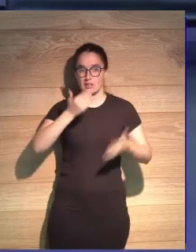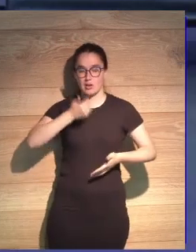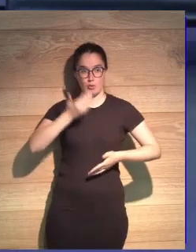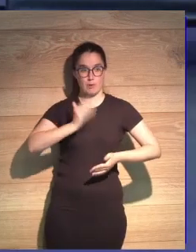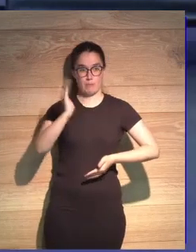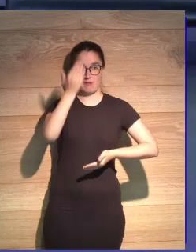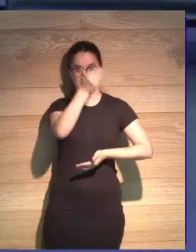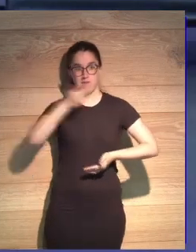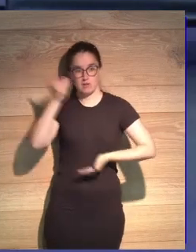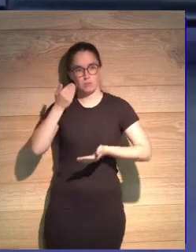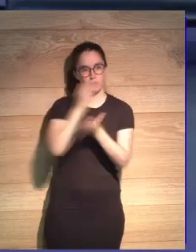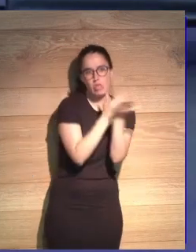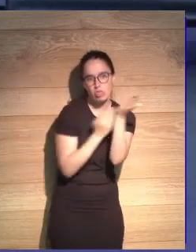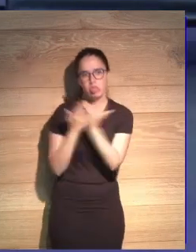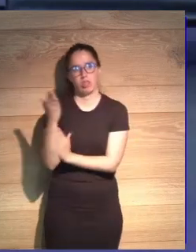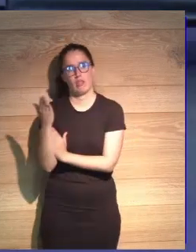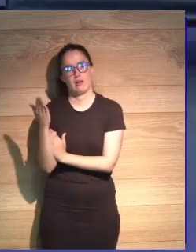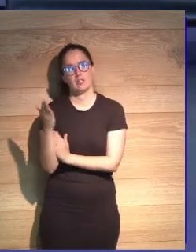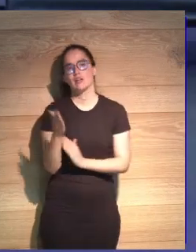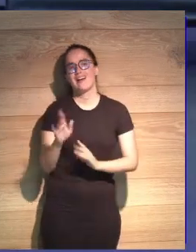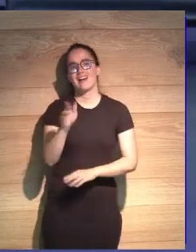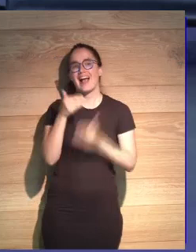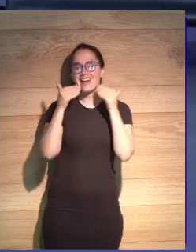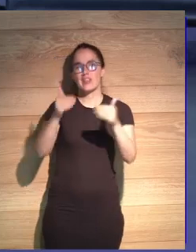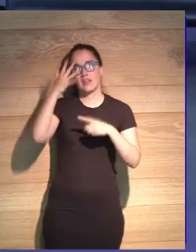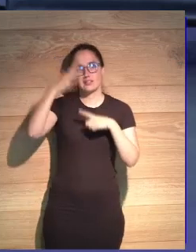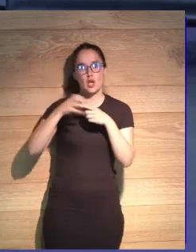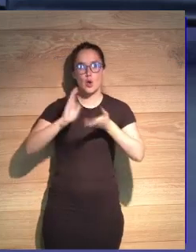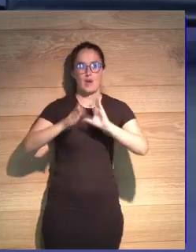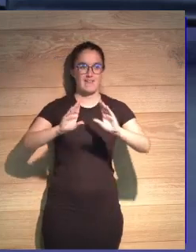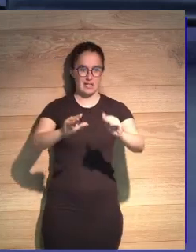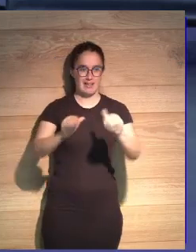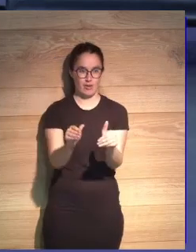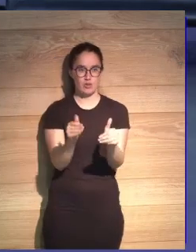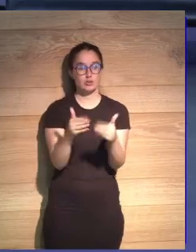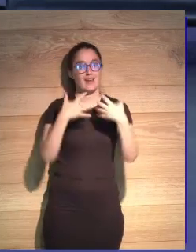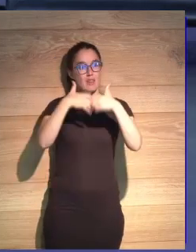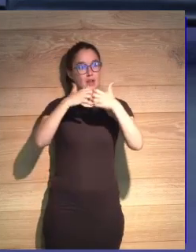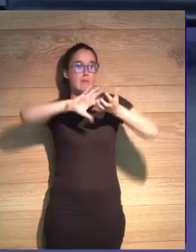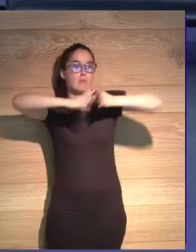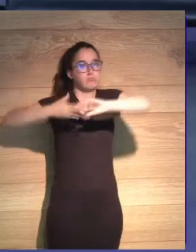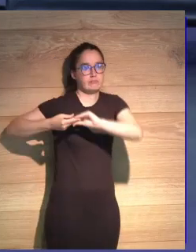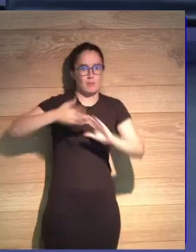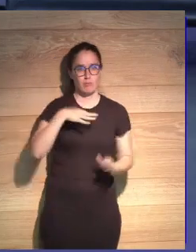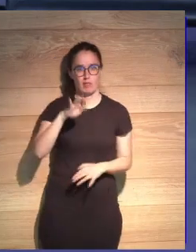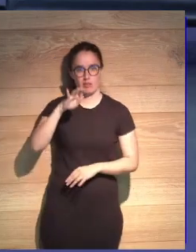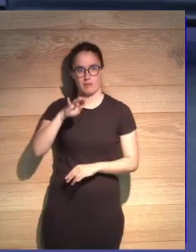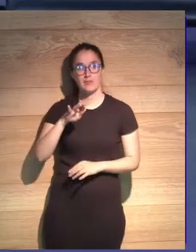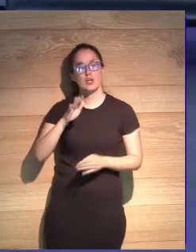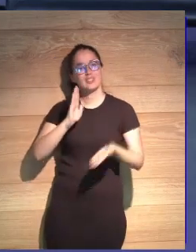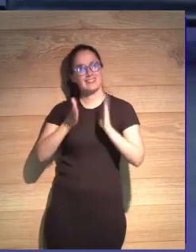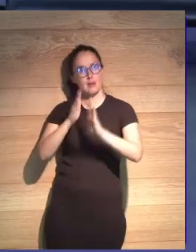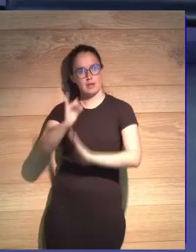nervous pulses through different ways, this is done through neurorehabilitation, and this is